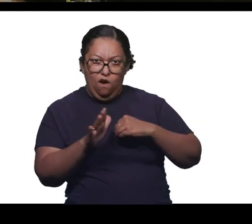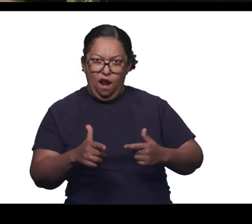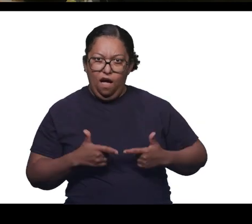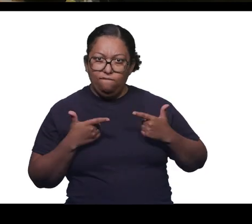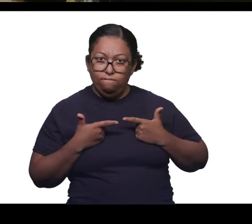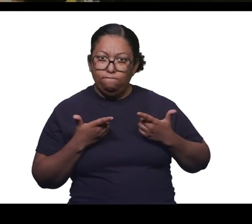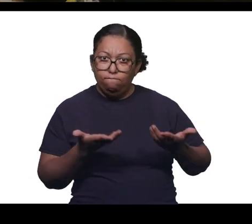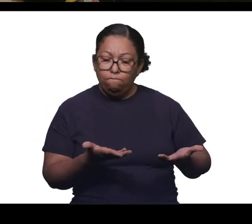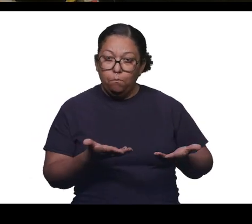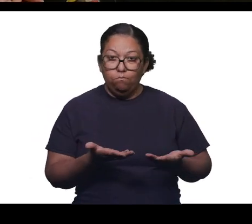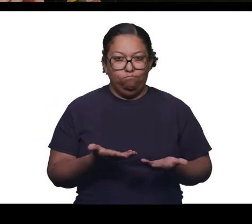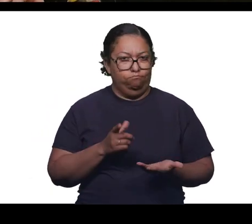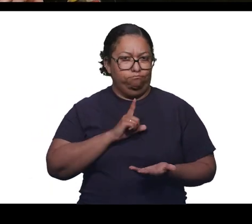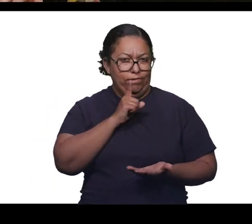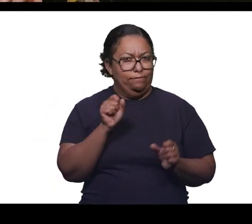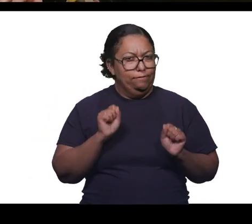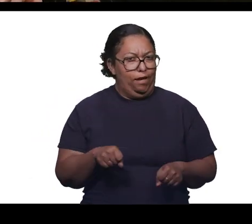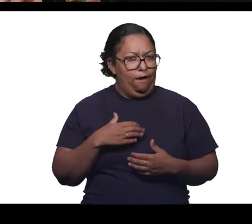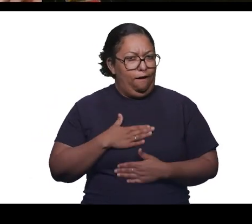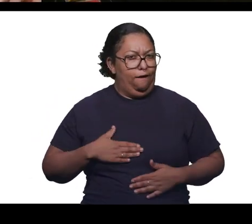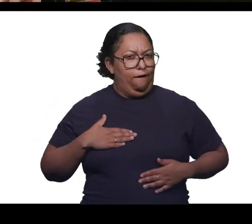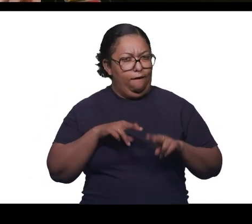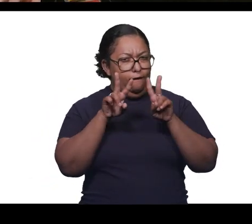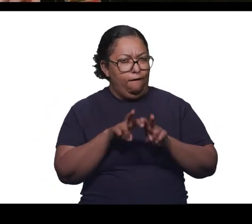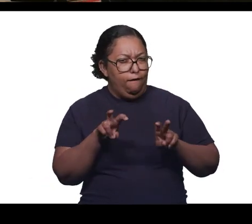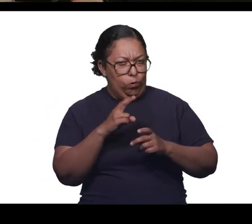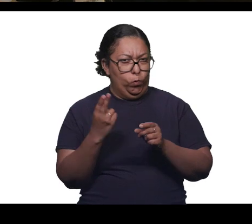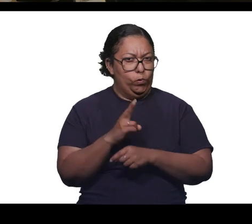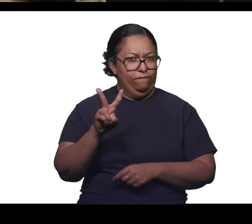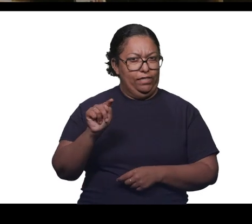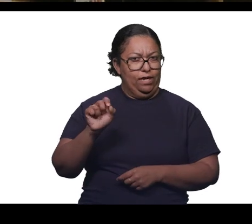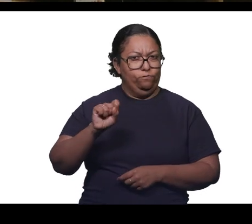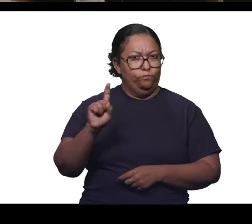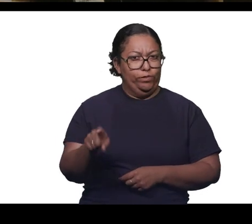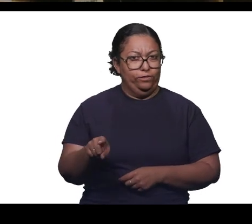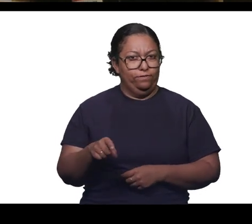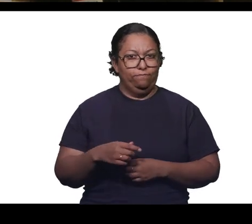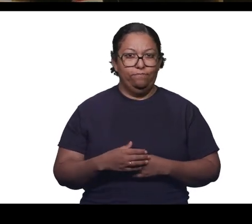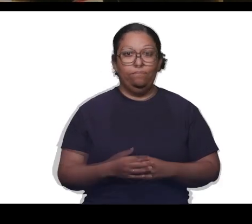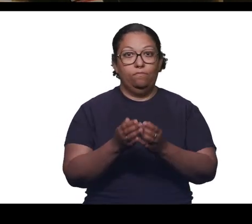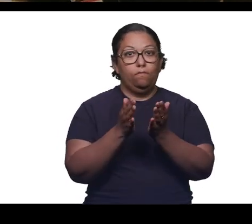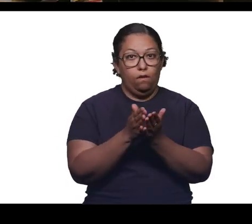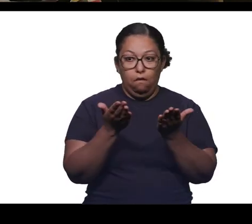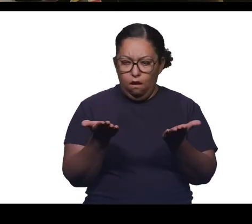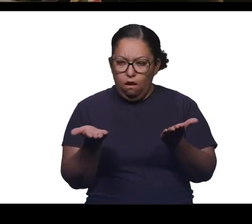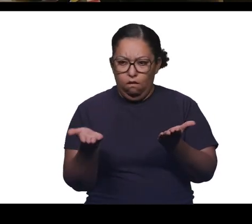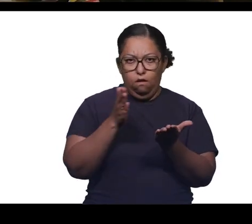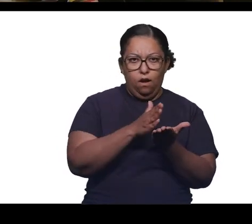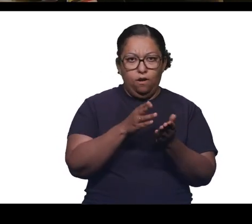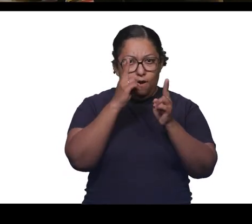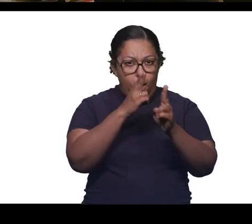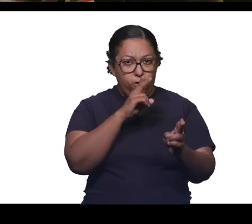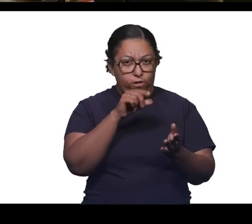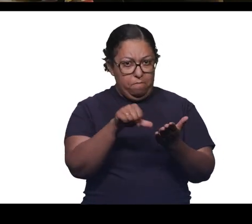with this picture using those VTS questions. And then we get to the dedication page and we see locked